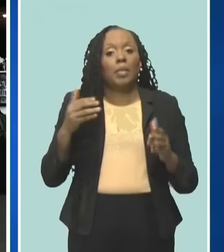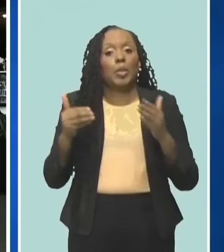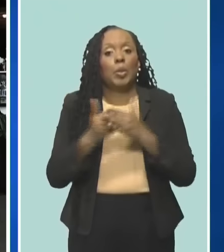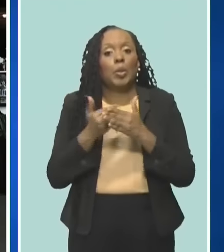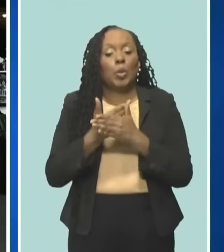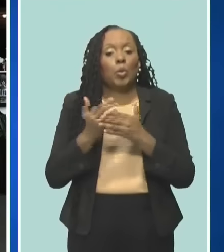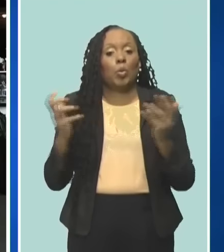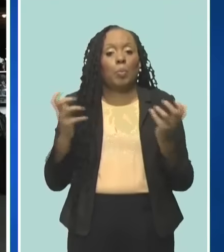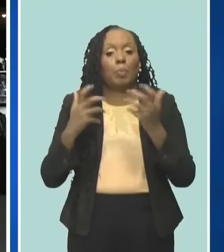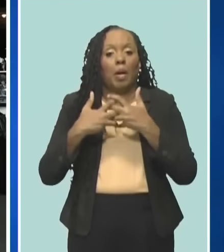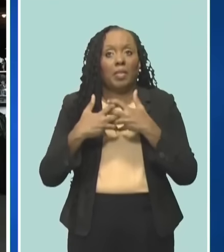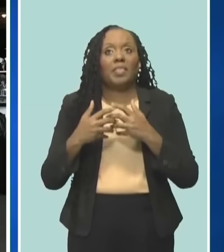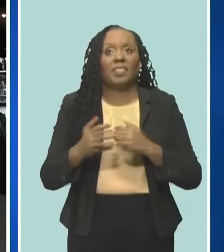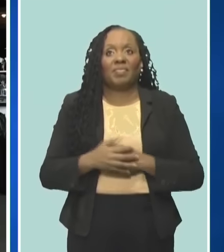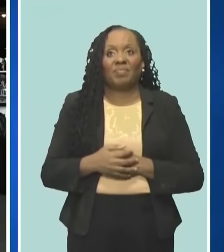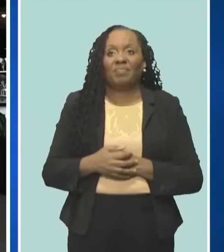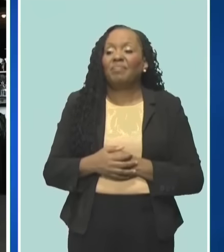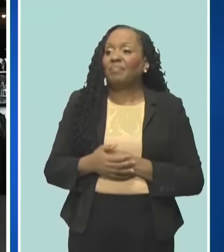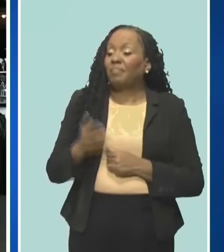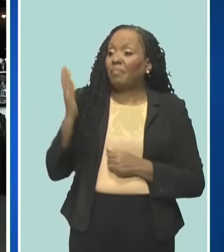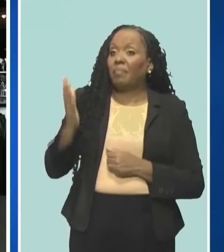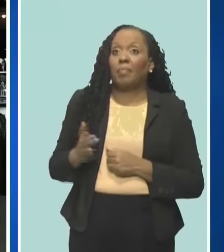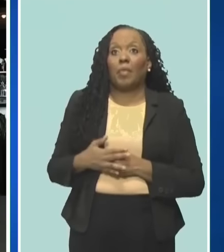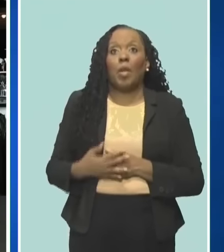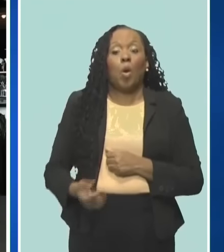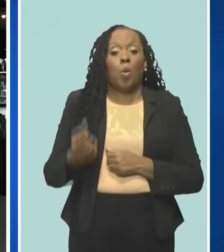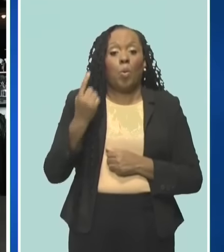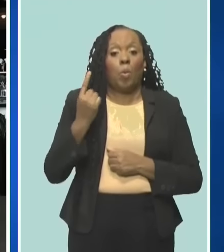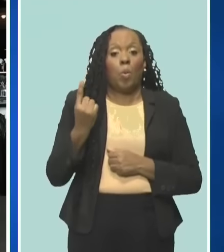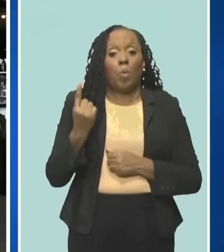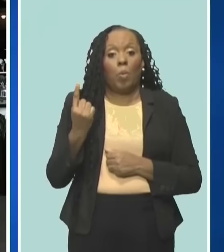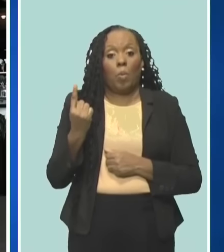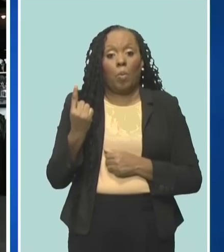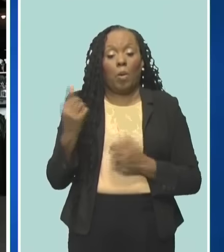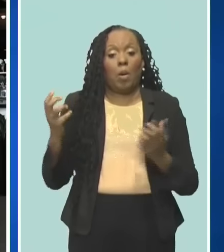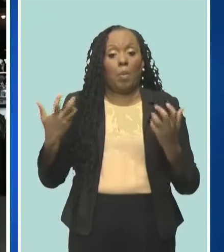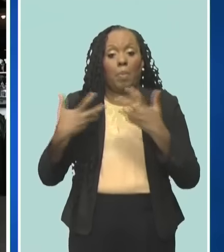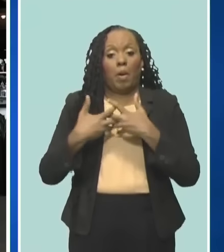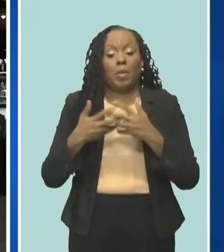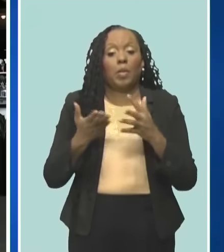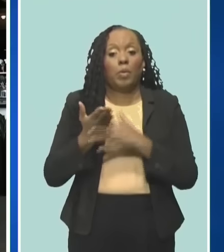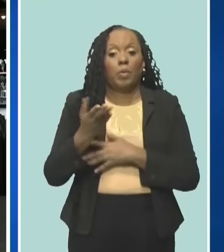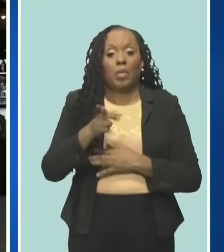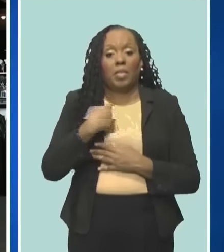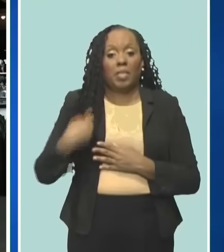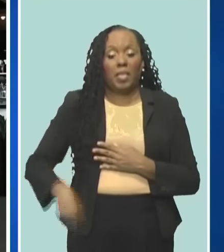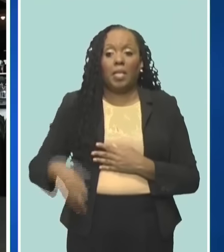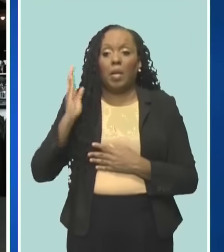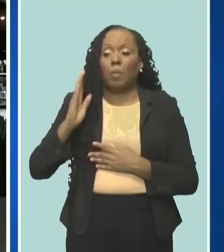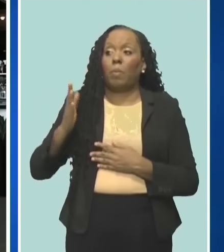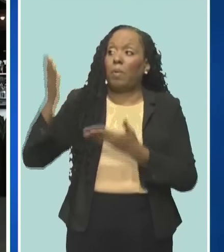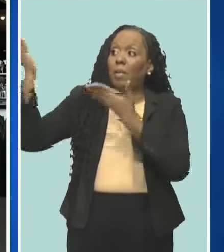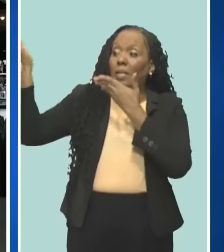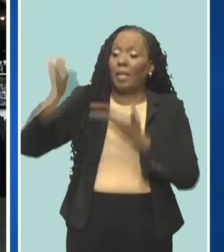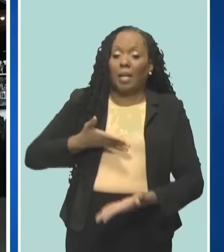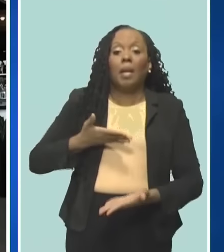of the WorldSkills partners, through China, is going to be sending down some equipment for us to get